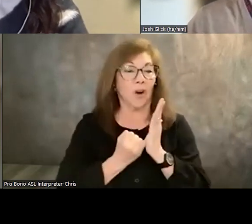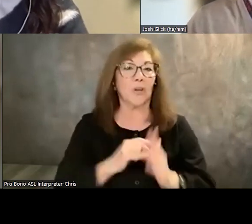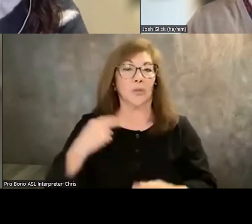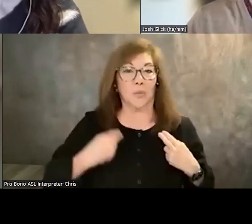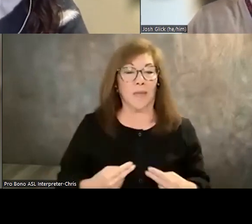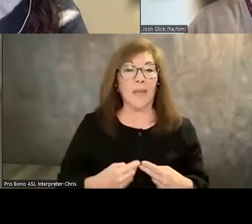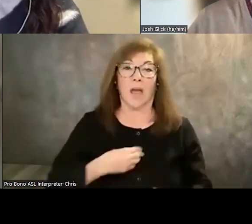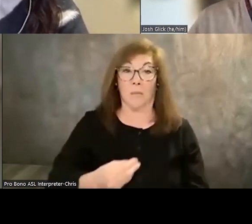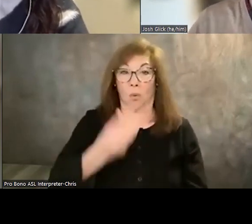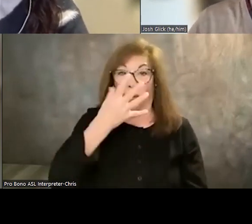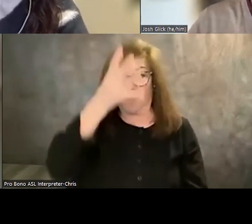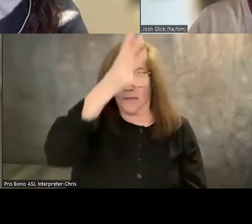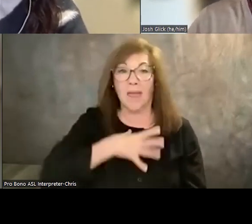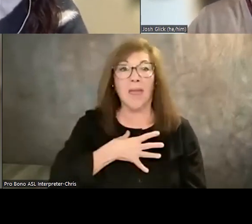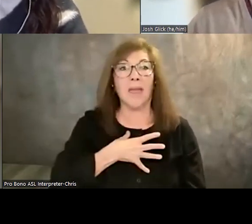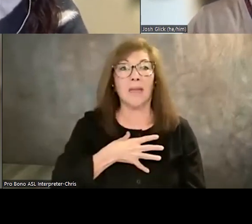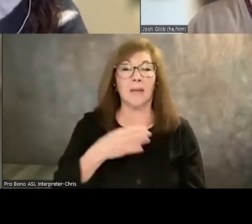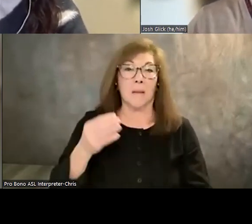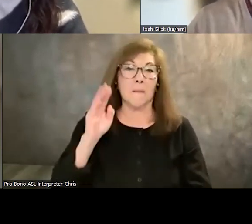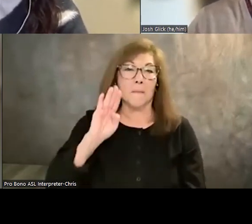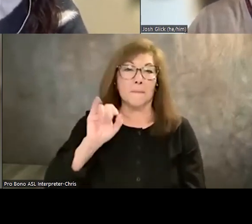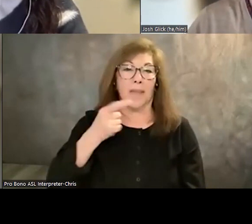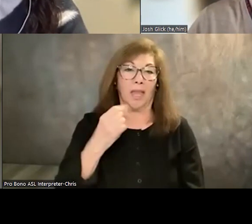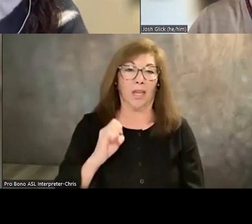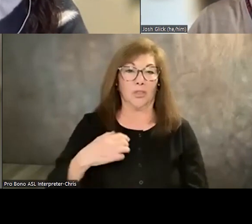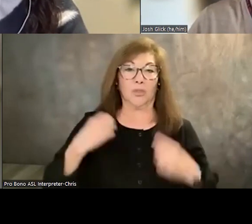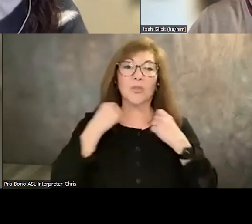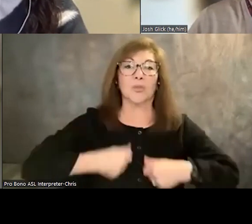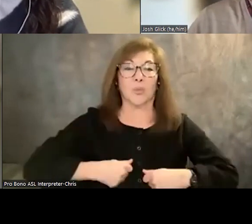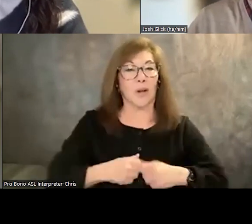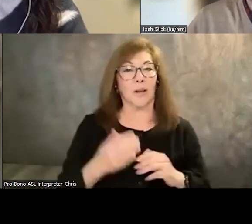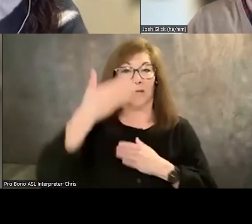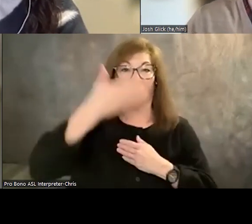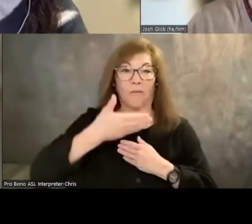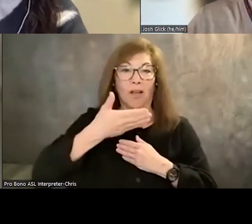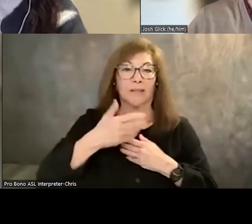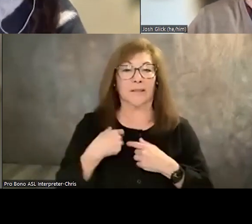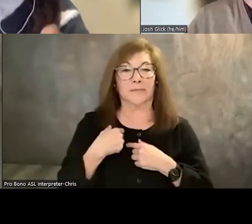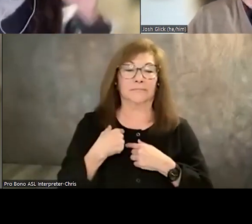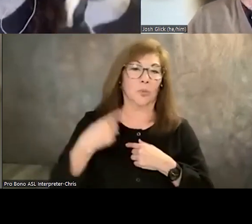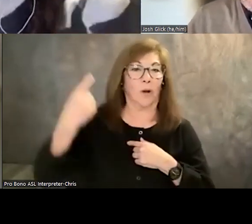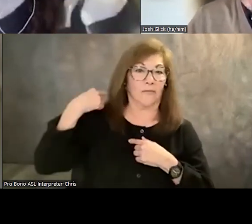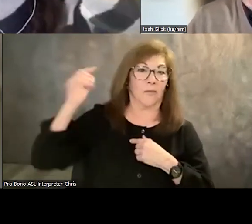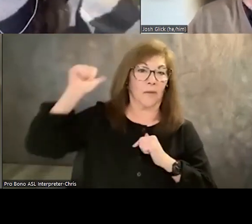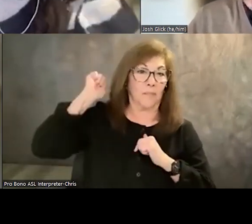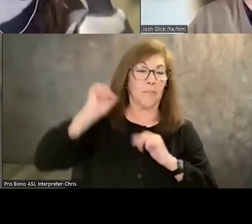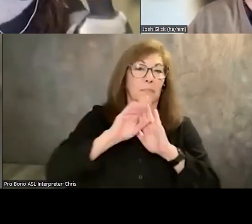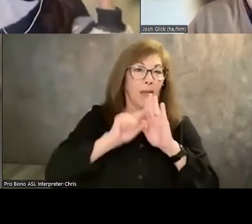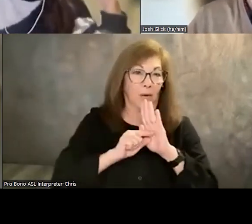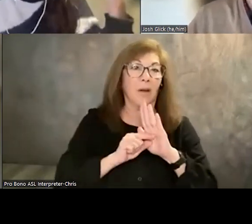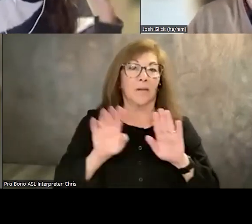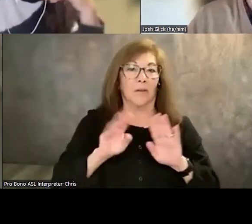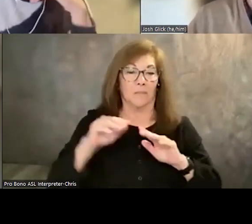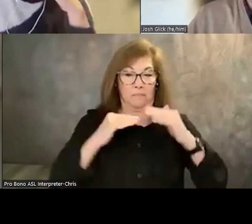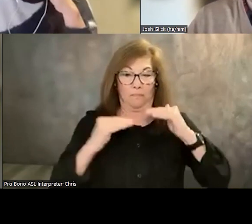white man in a beige sweater in front of a blurry bookshelf. And just a note